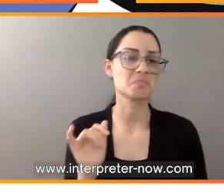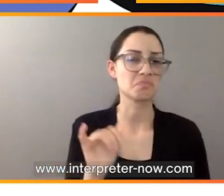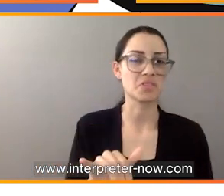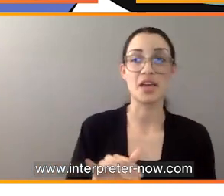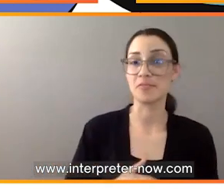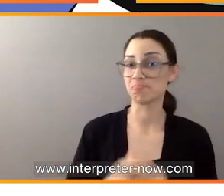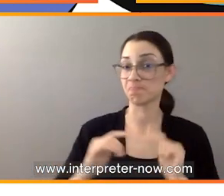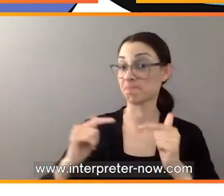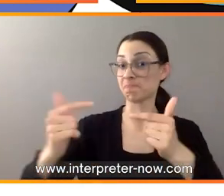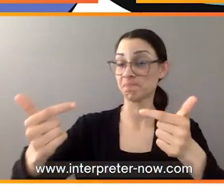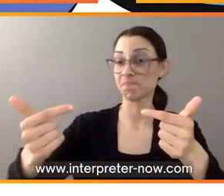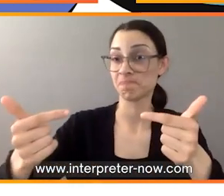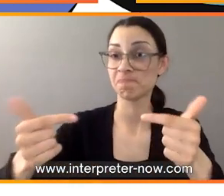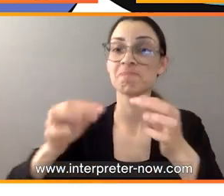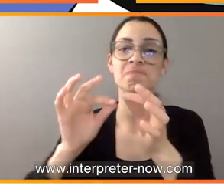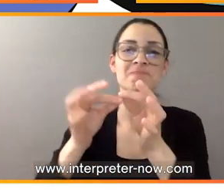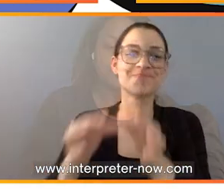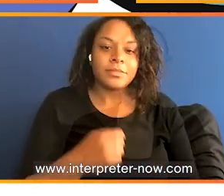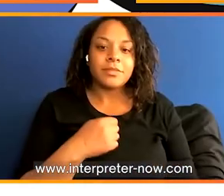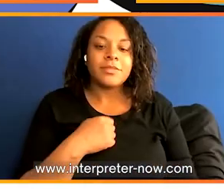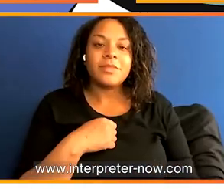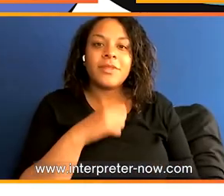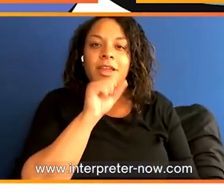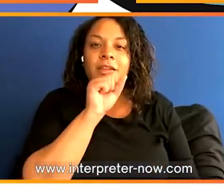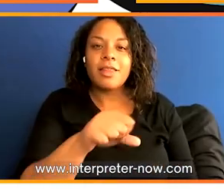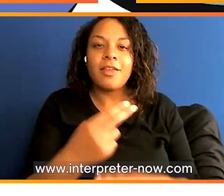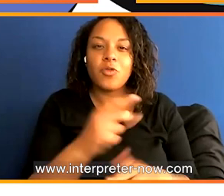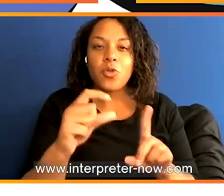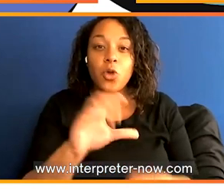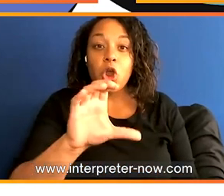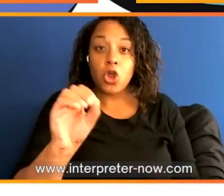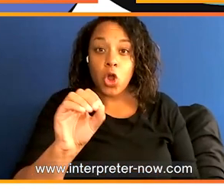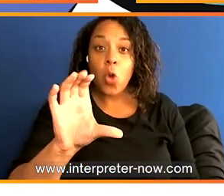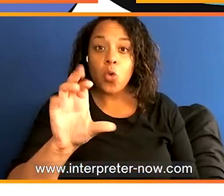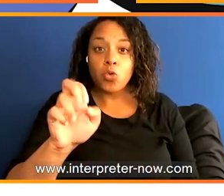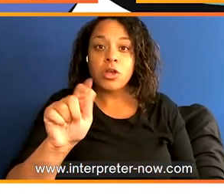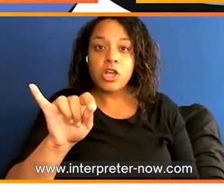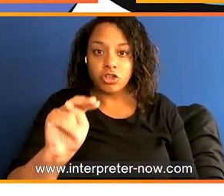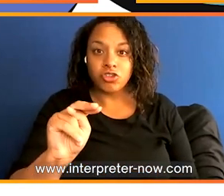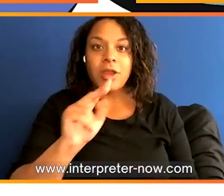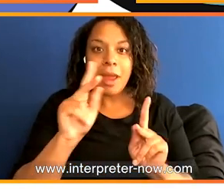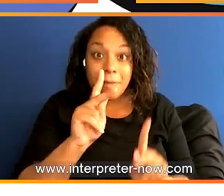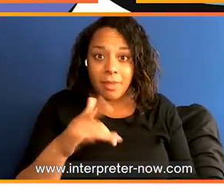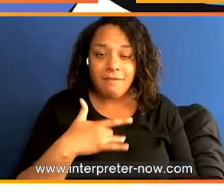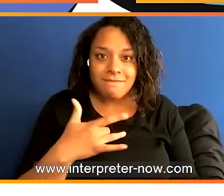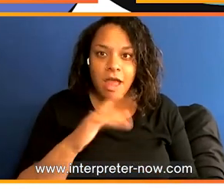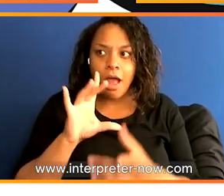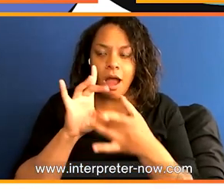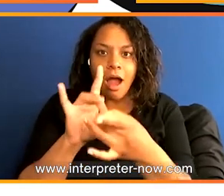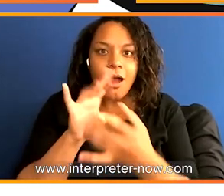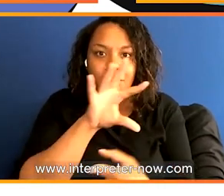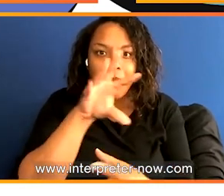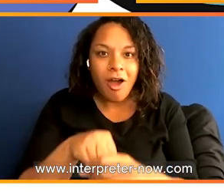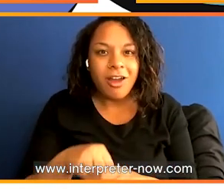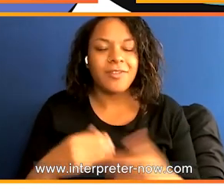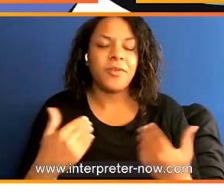words I should be saying, what we should be representing. And I think I love using this word co-creation. When people feel like